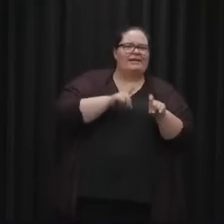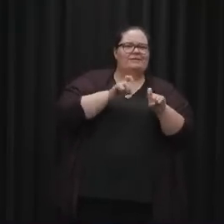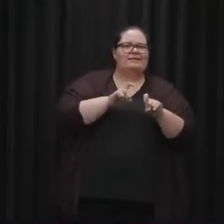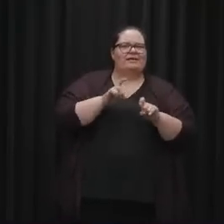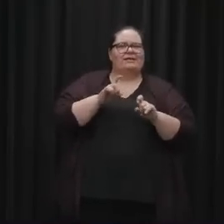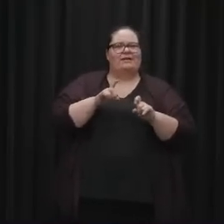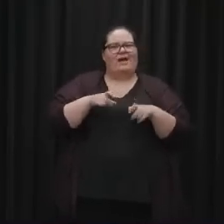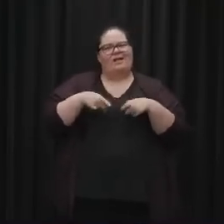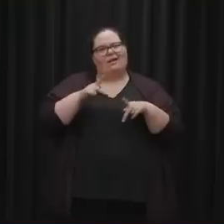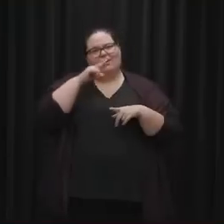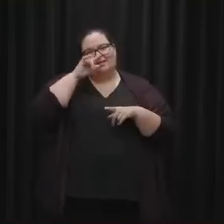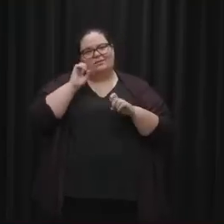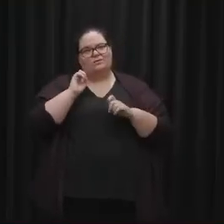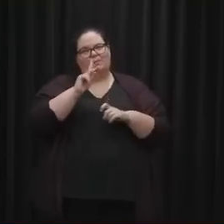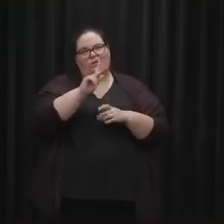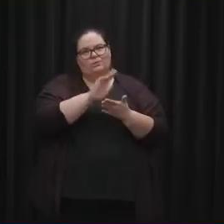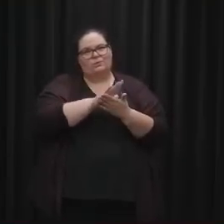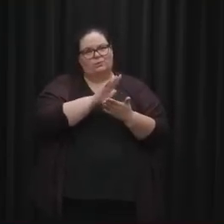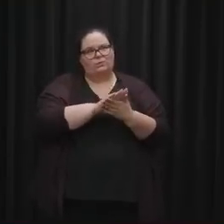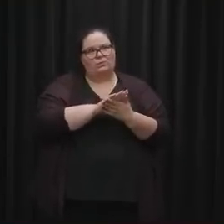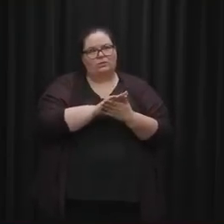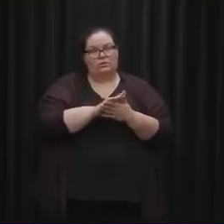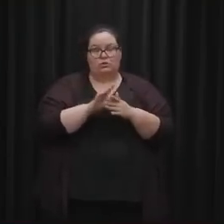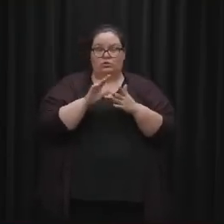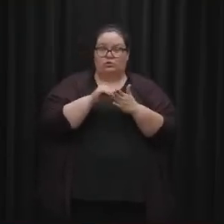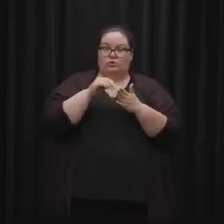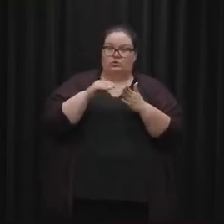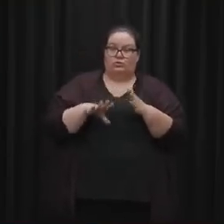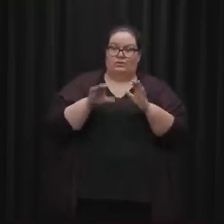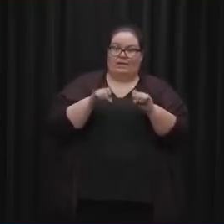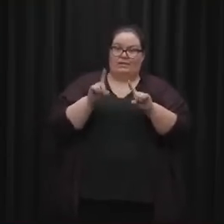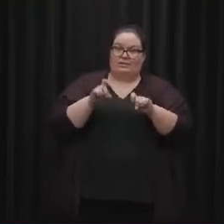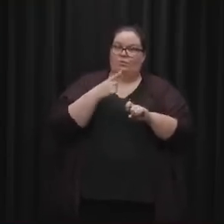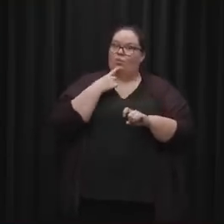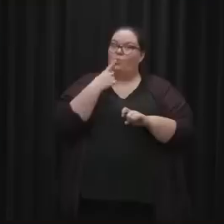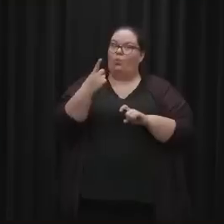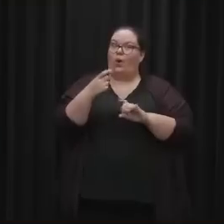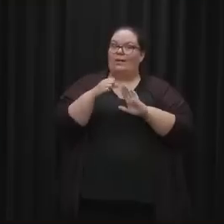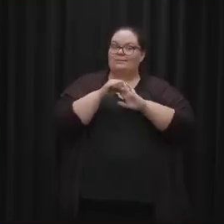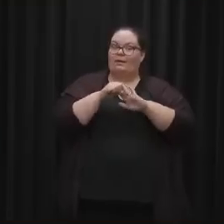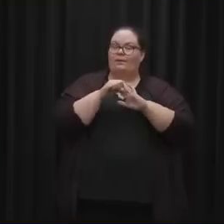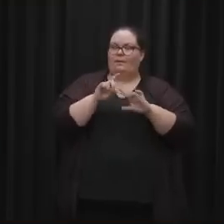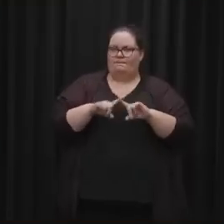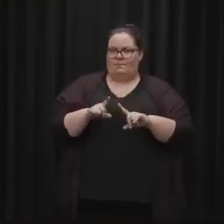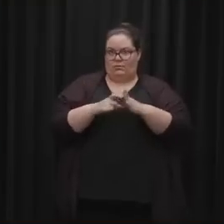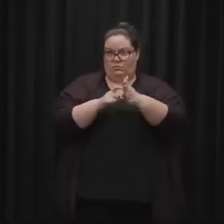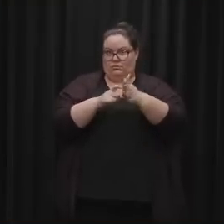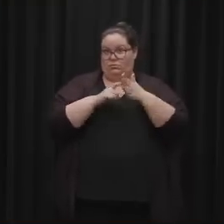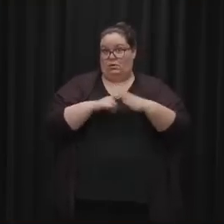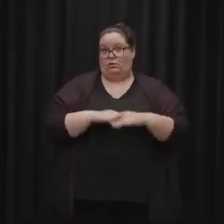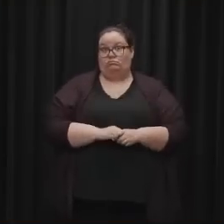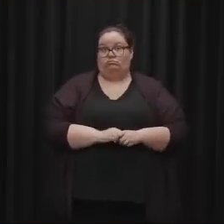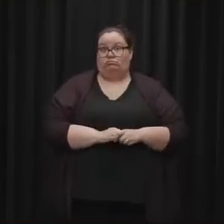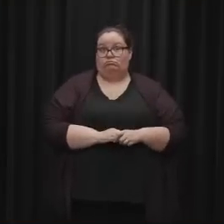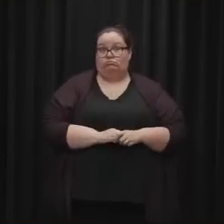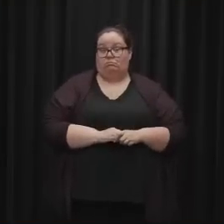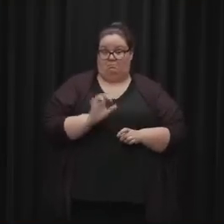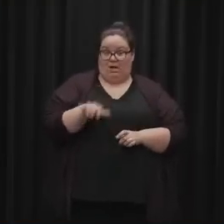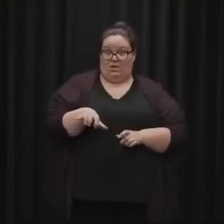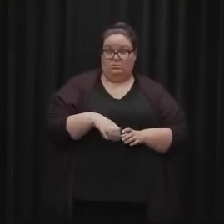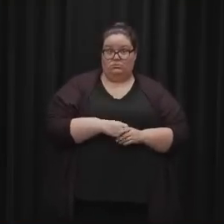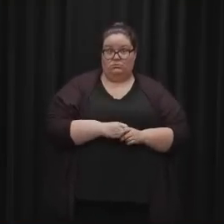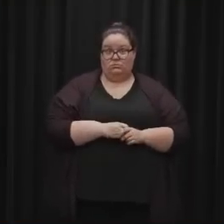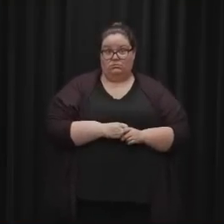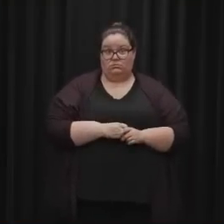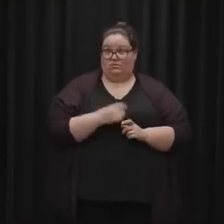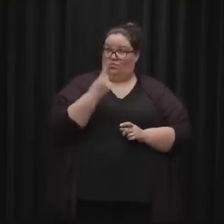attendance. You've said that students can get tested with only one symptom, but is testing mandatory? Do they have to